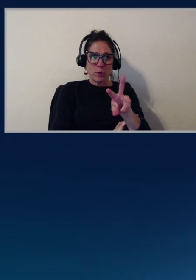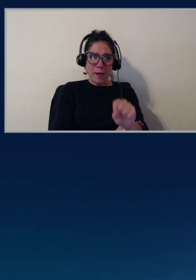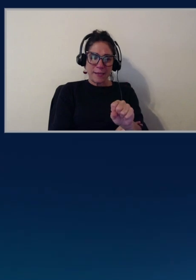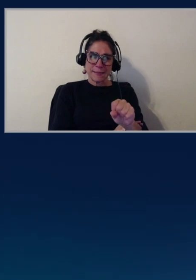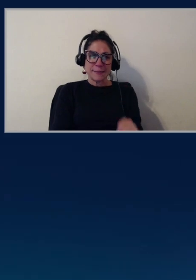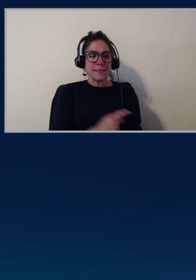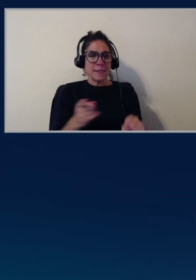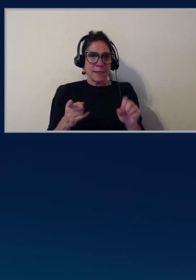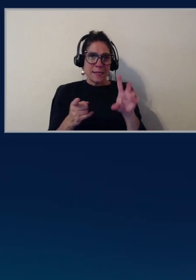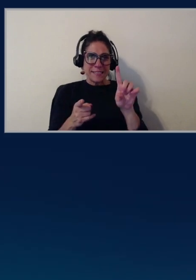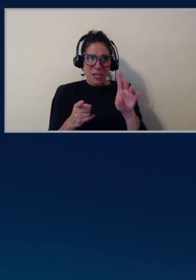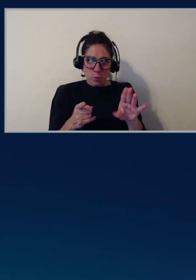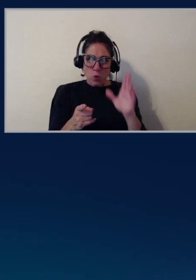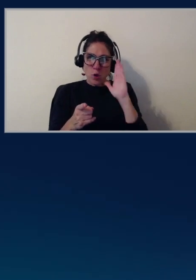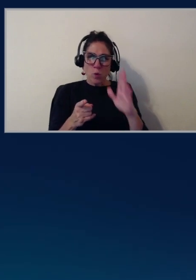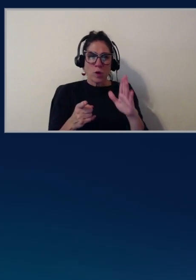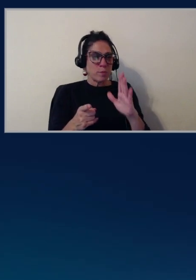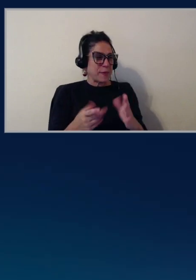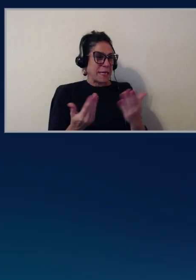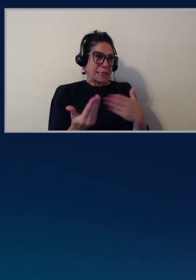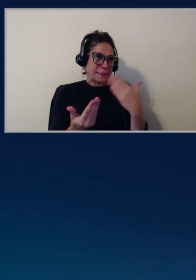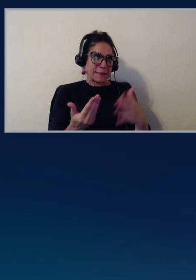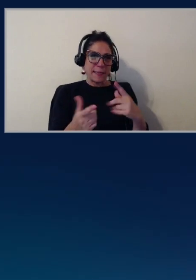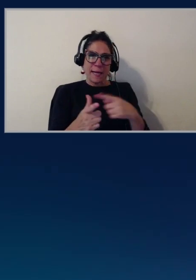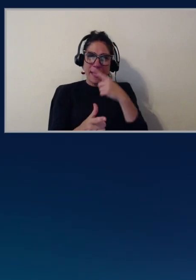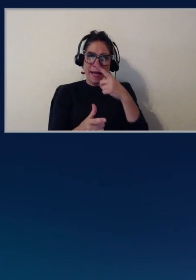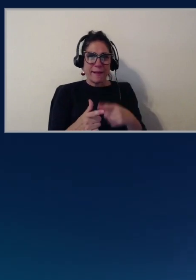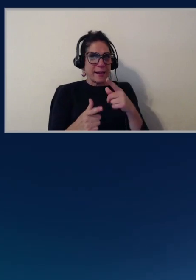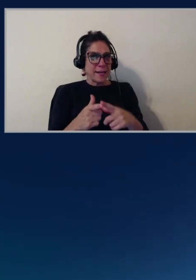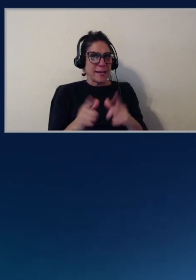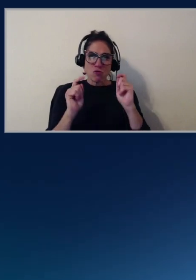Set that up. It's going to be breeze. And then get